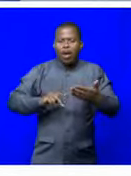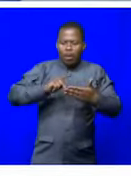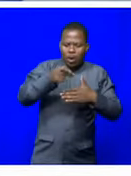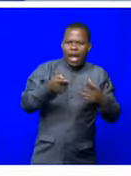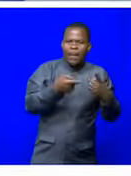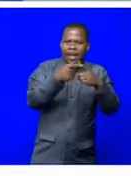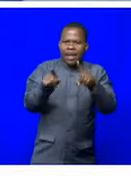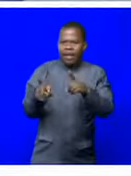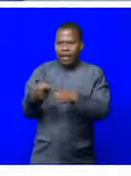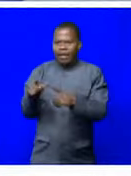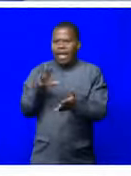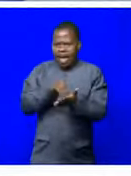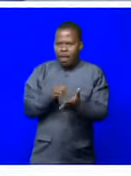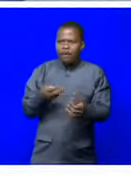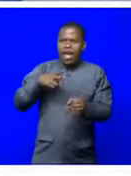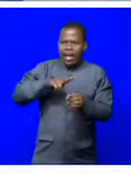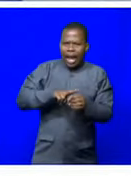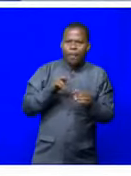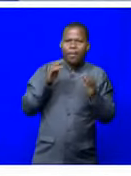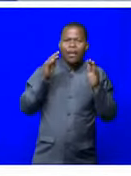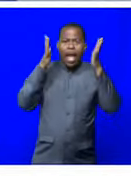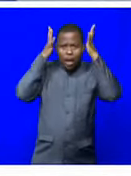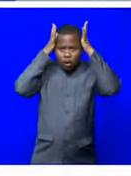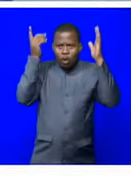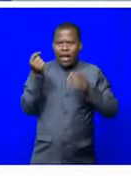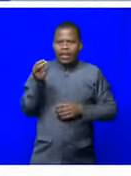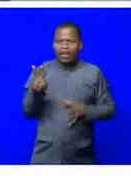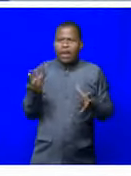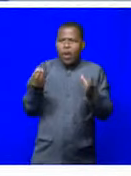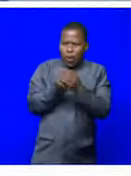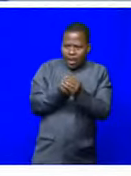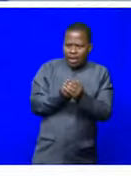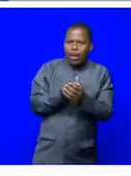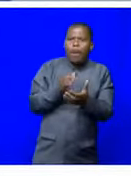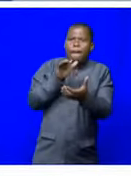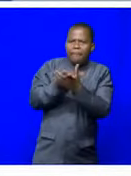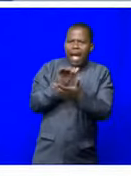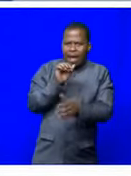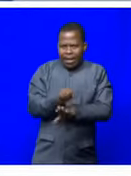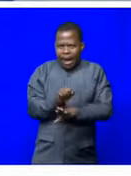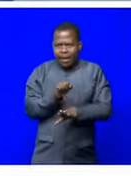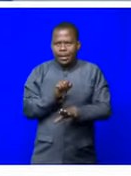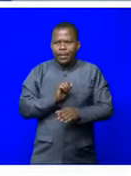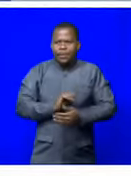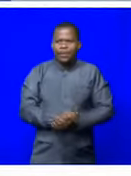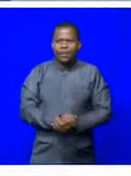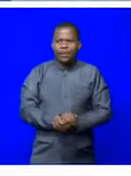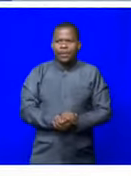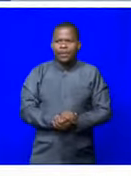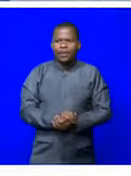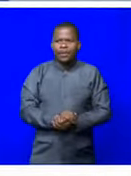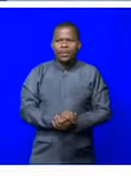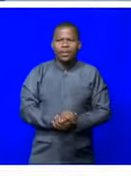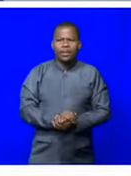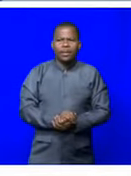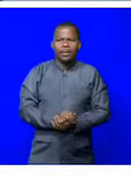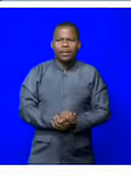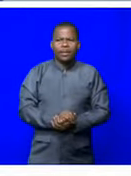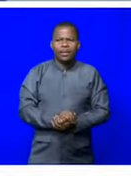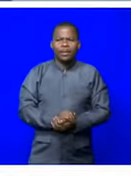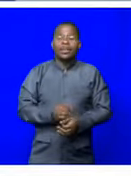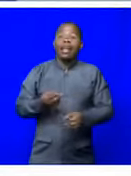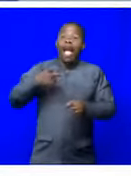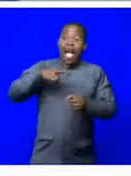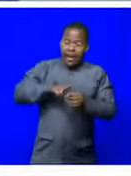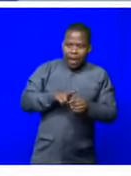Future campaign. Sinaye ke na Eswatini TV, which is one of our partners, sibambisene naye Eswatini TV labantu ababa broadcaster,